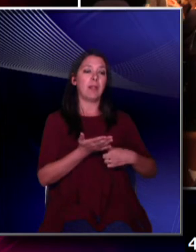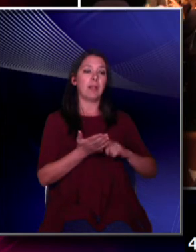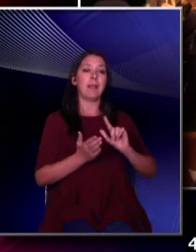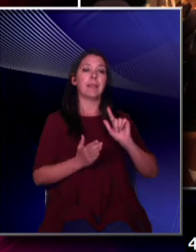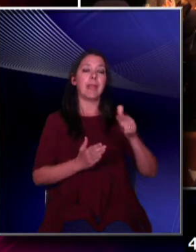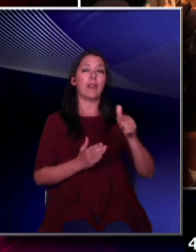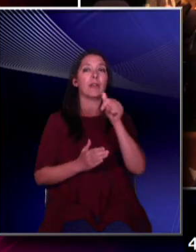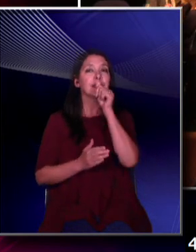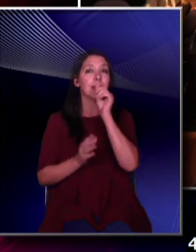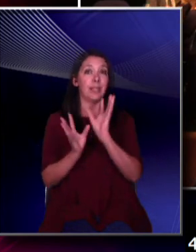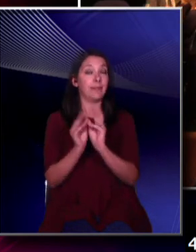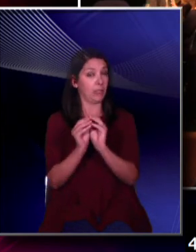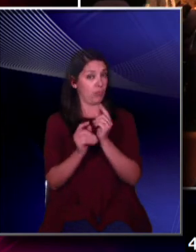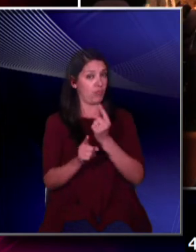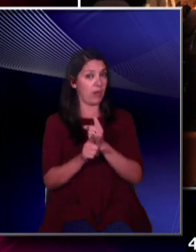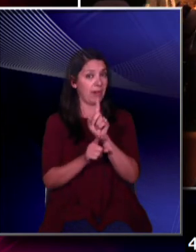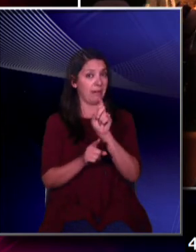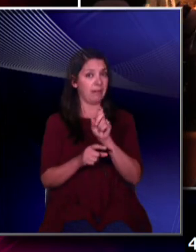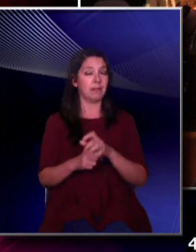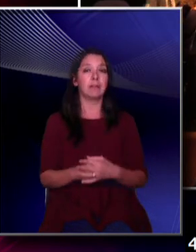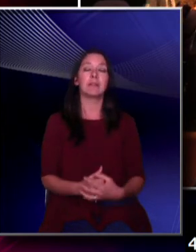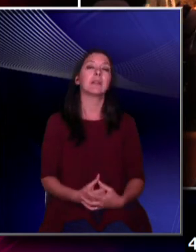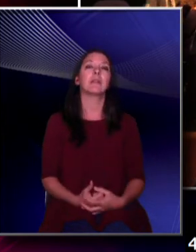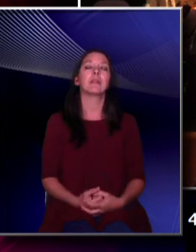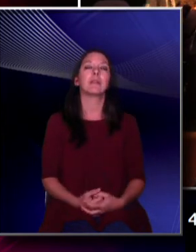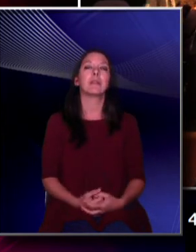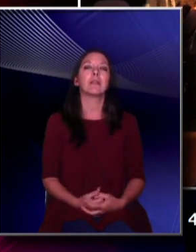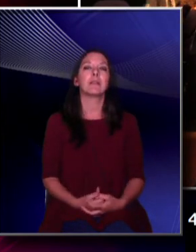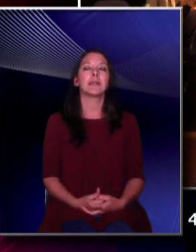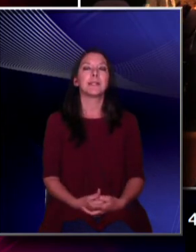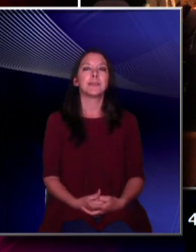session, correct?